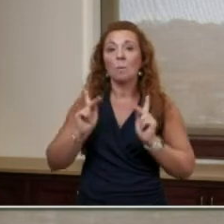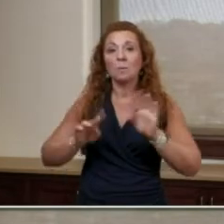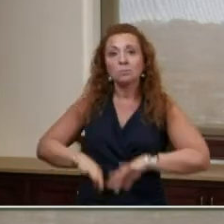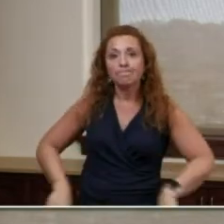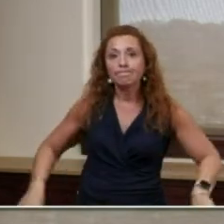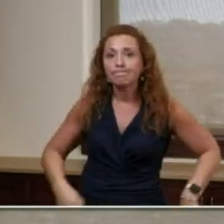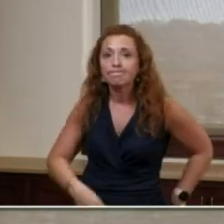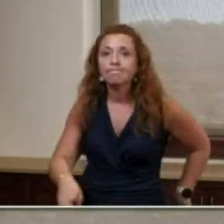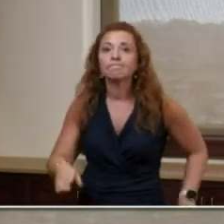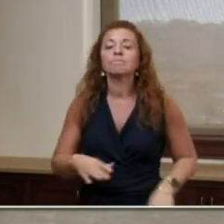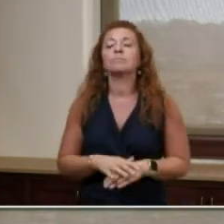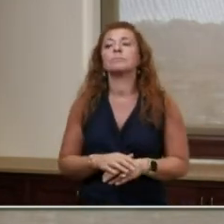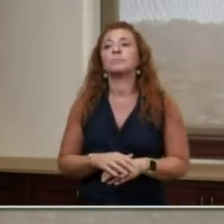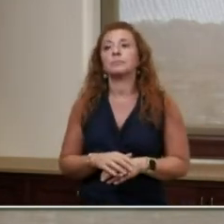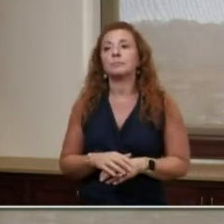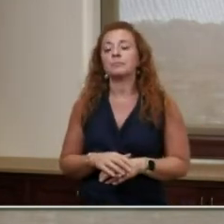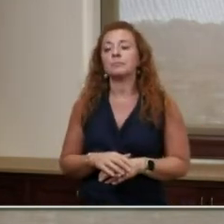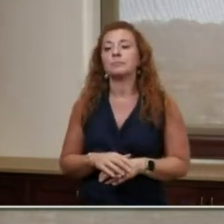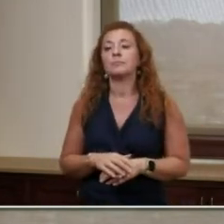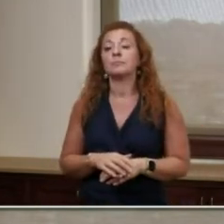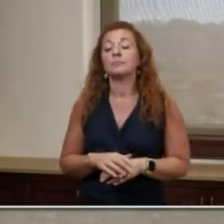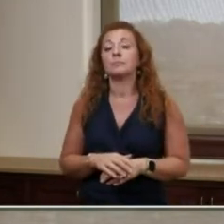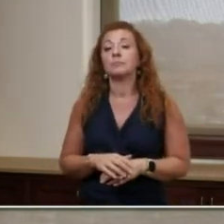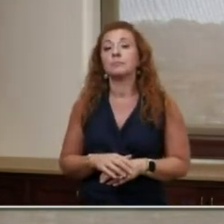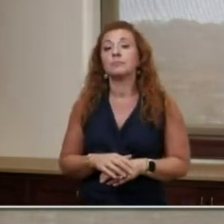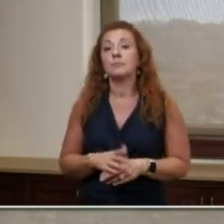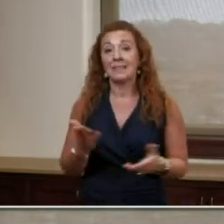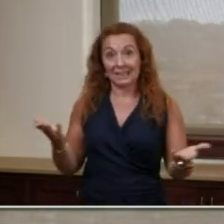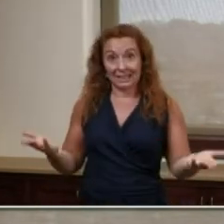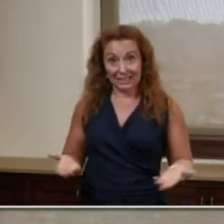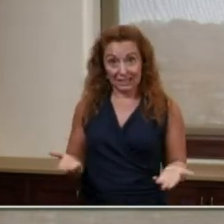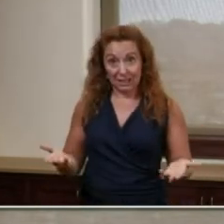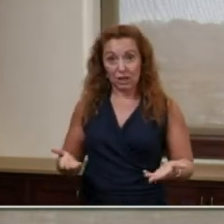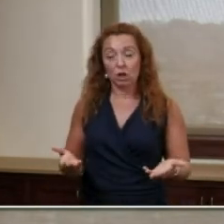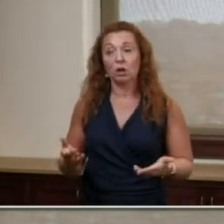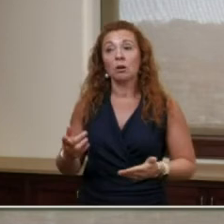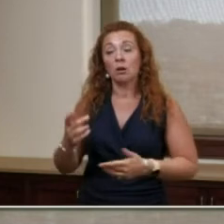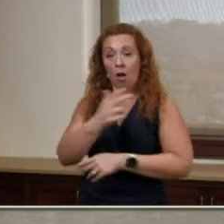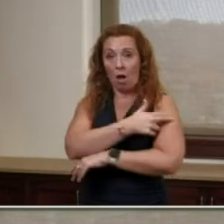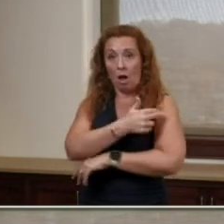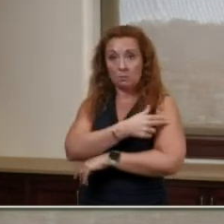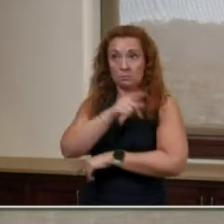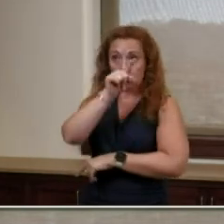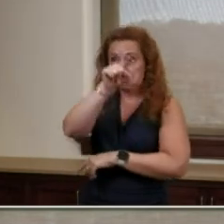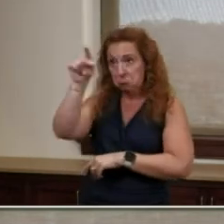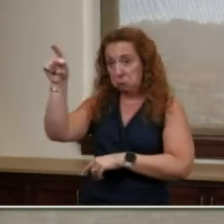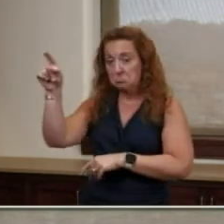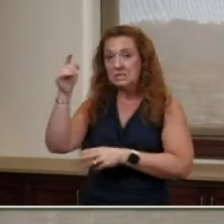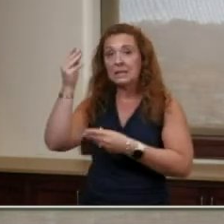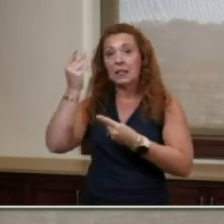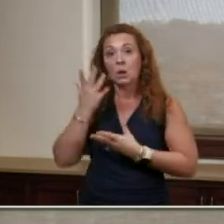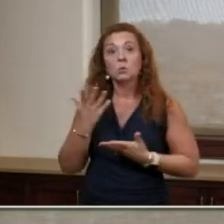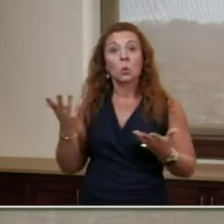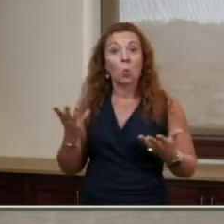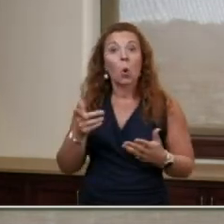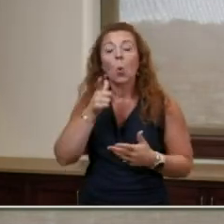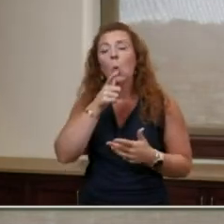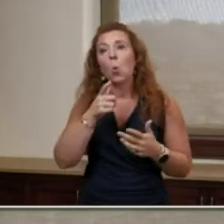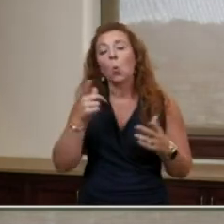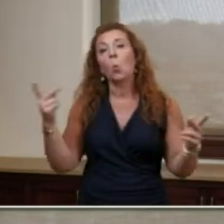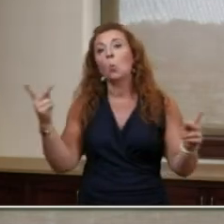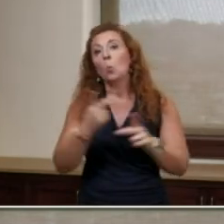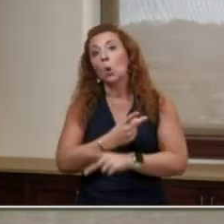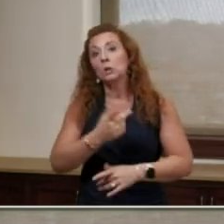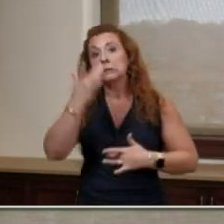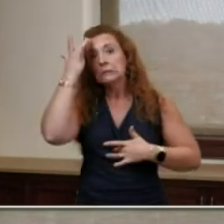Meanwhile, hospitals here and countrywide continue to report that most people who become seriously ill or